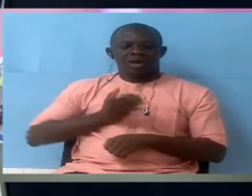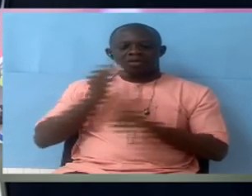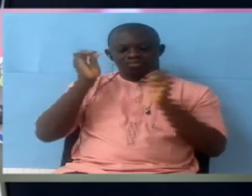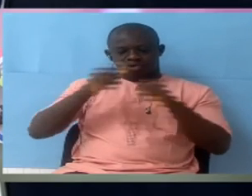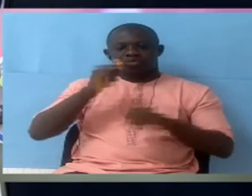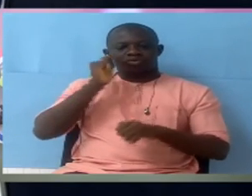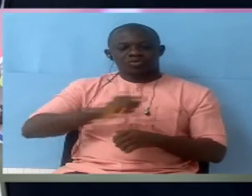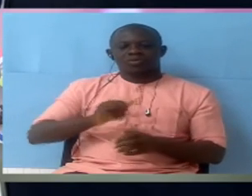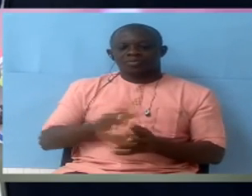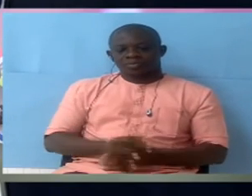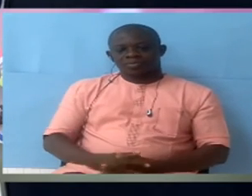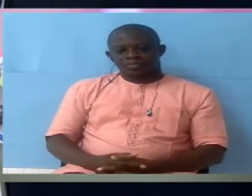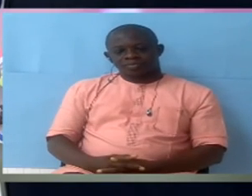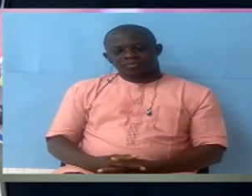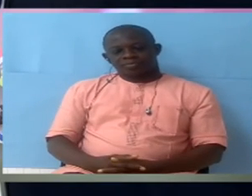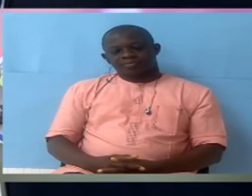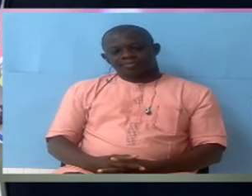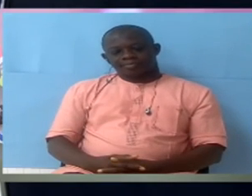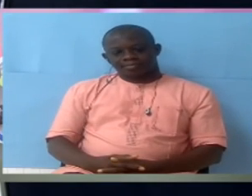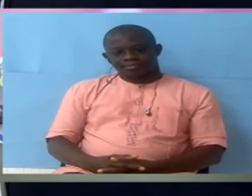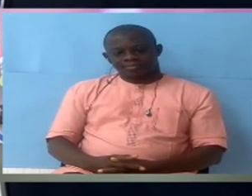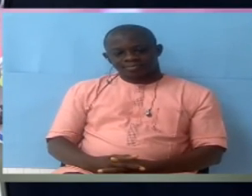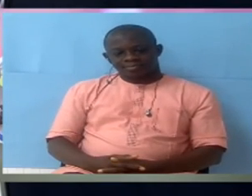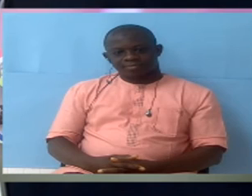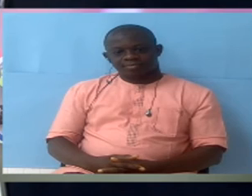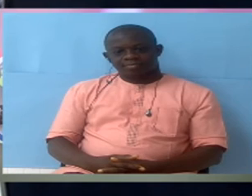xamne moko mun ligéy bala dina ko wax.